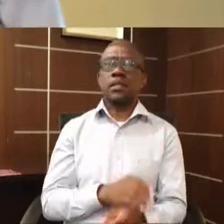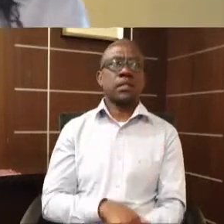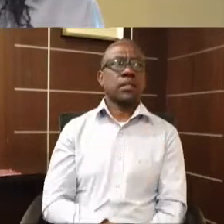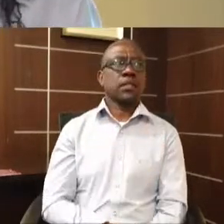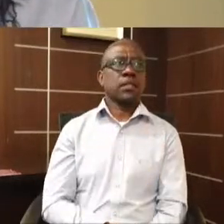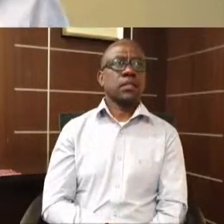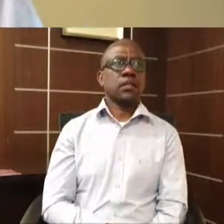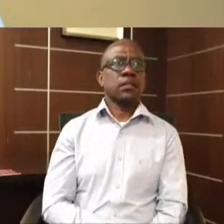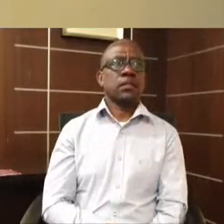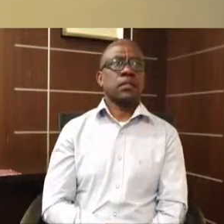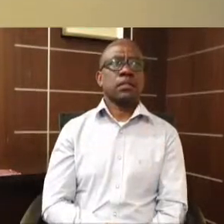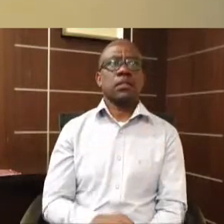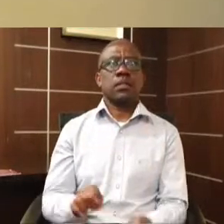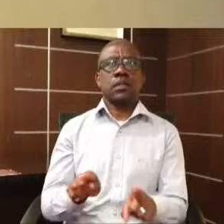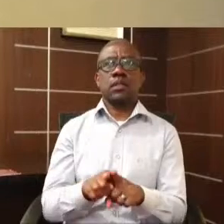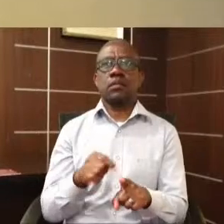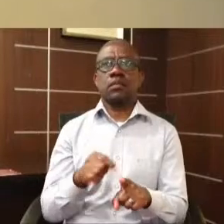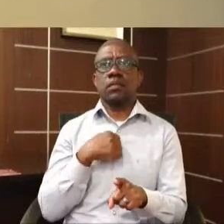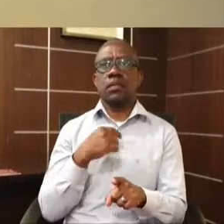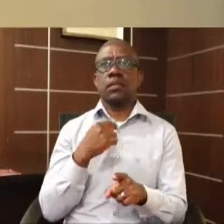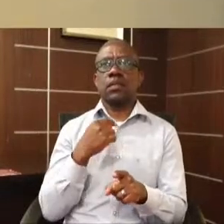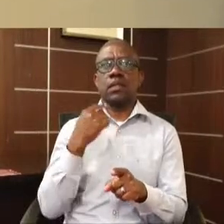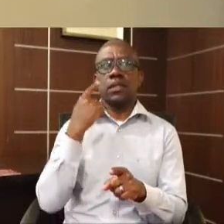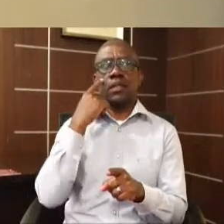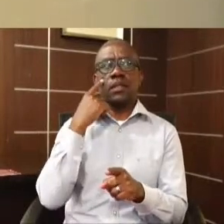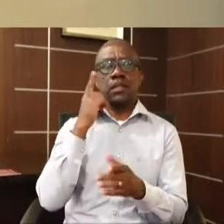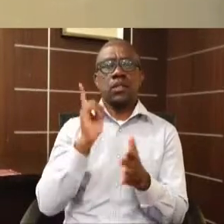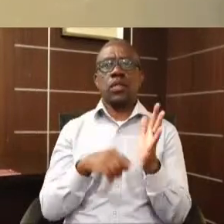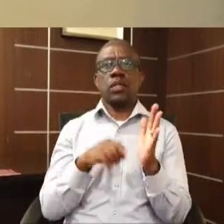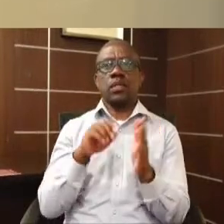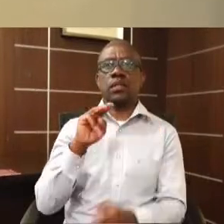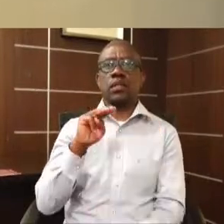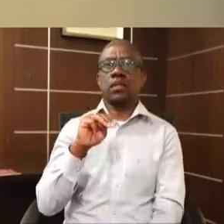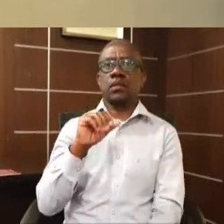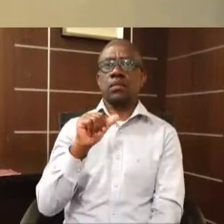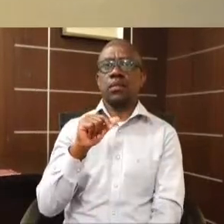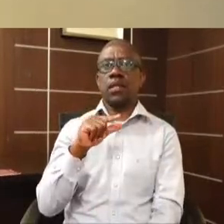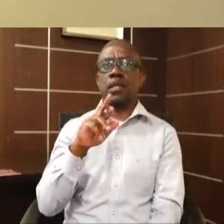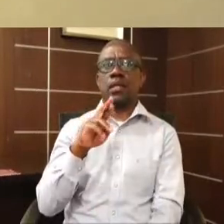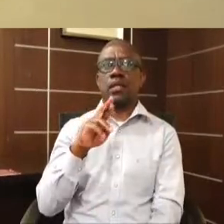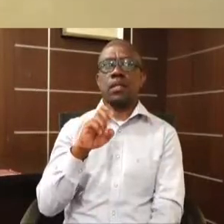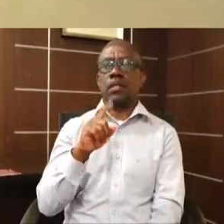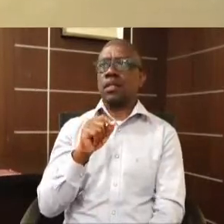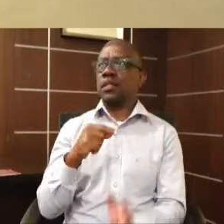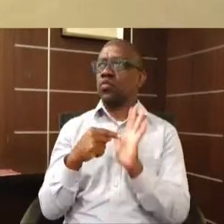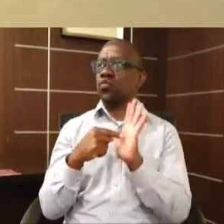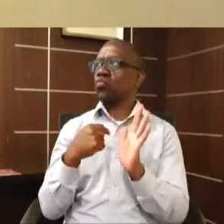Meanwhile, I can see what Margaret is showing me.